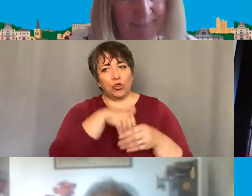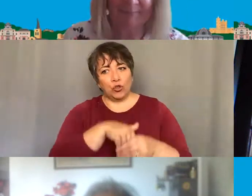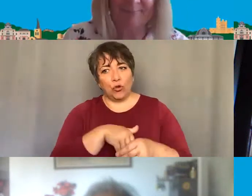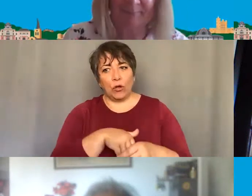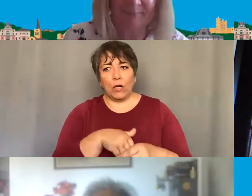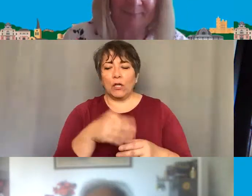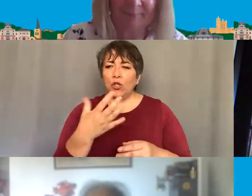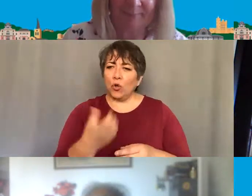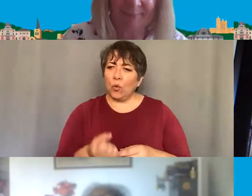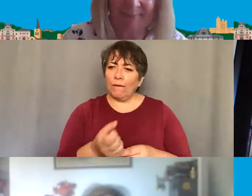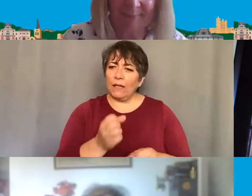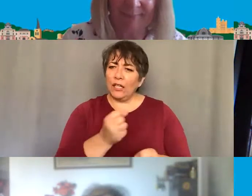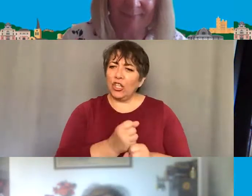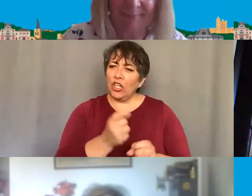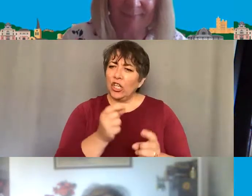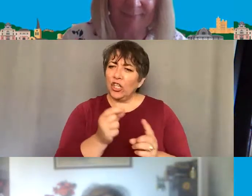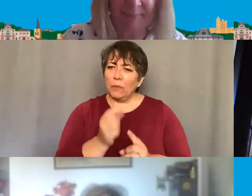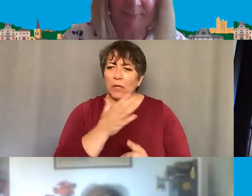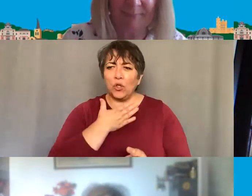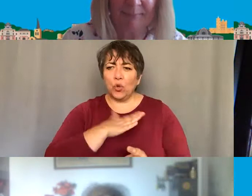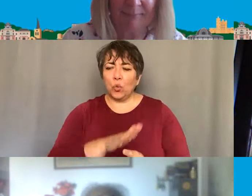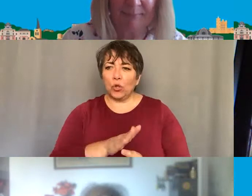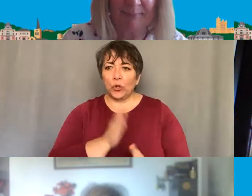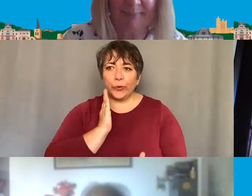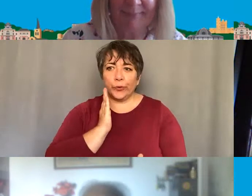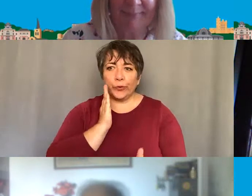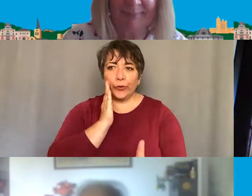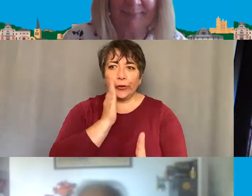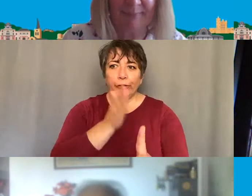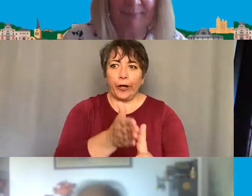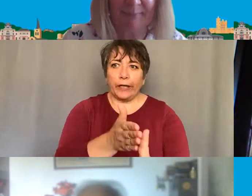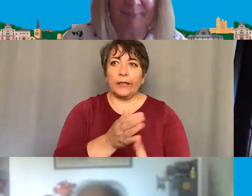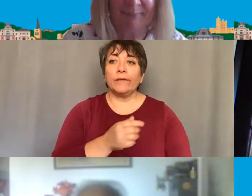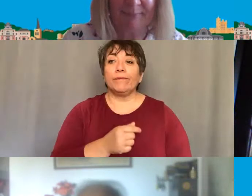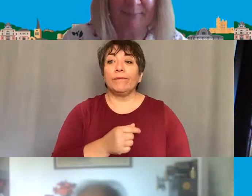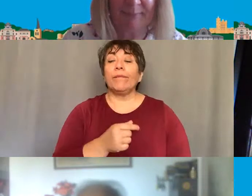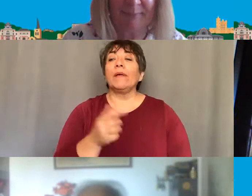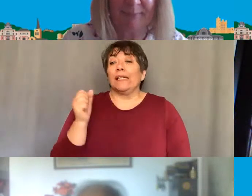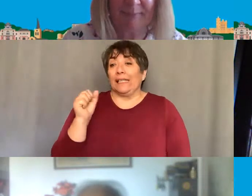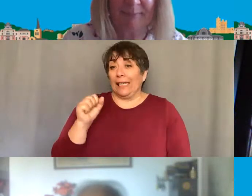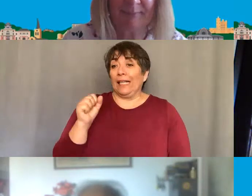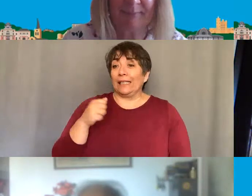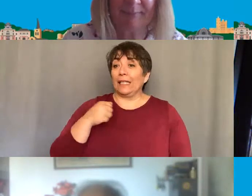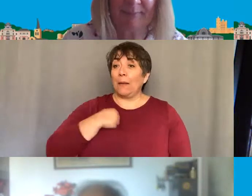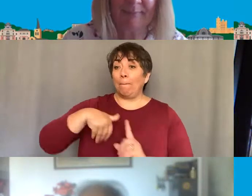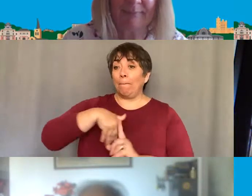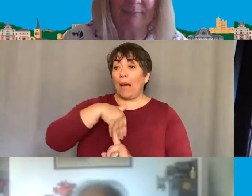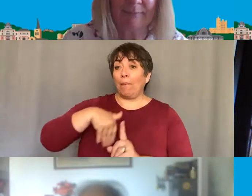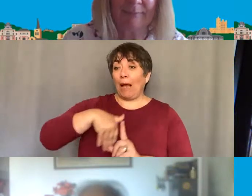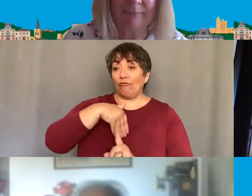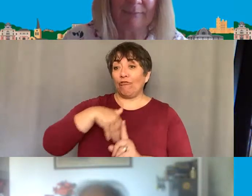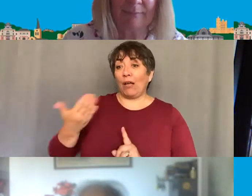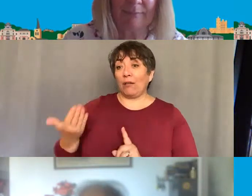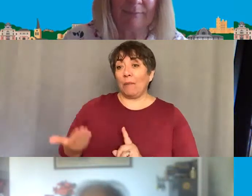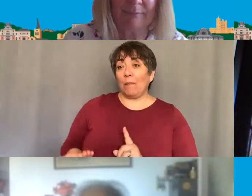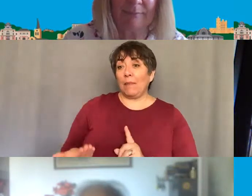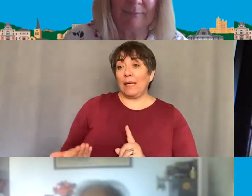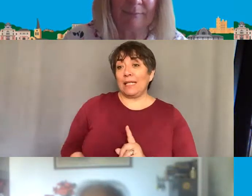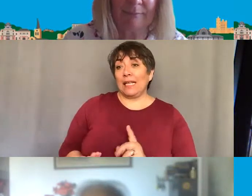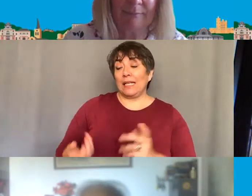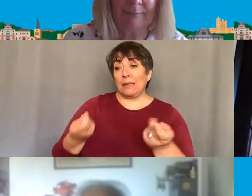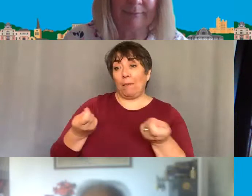Absolutely. So my background, for anybody who's interested, is not healthcare, but it's more from business management. So what I'm bringing to the team is